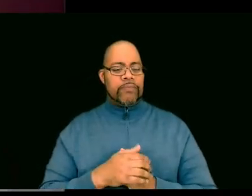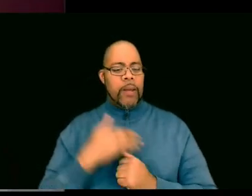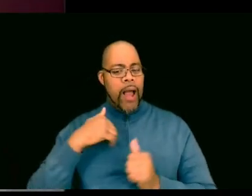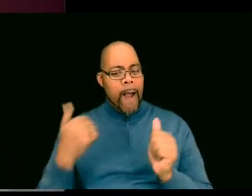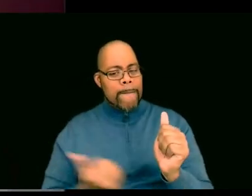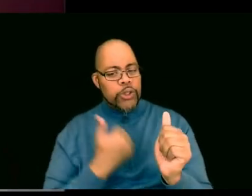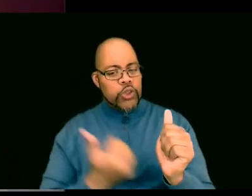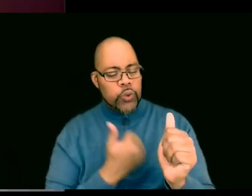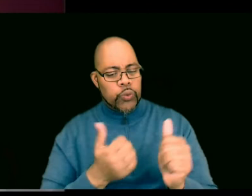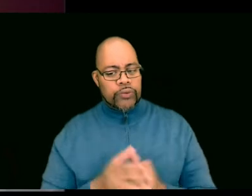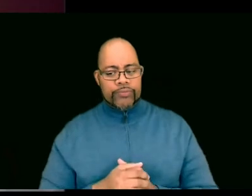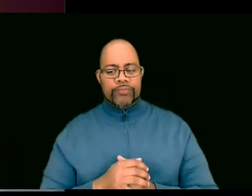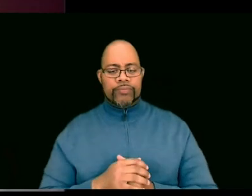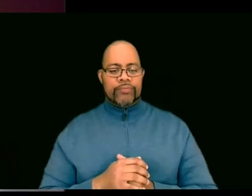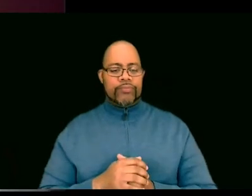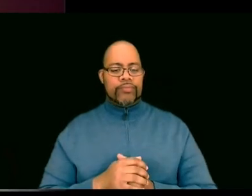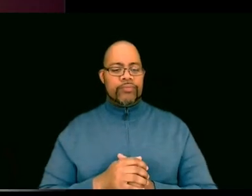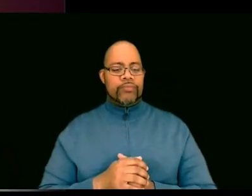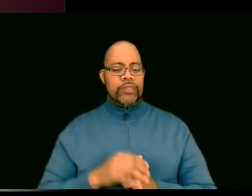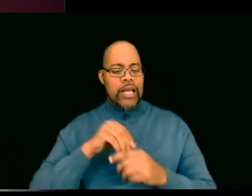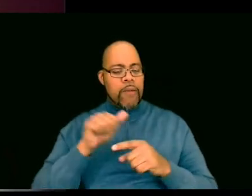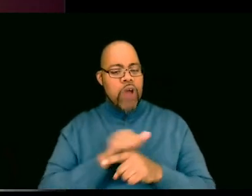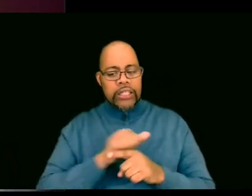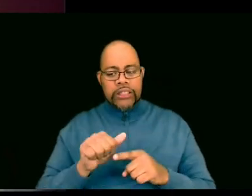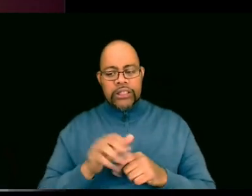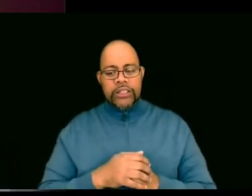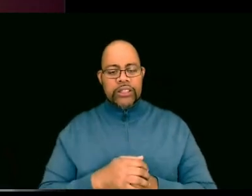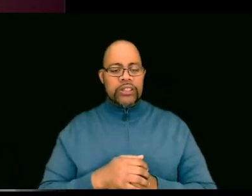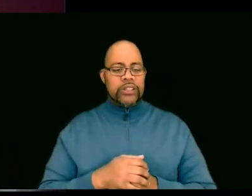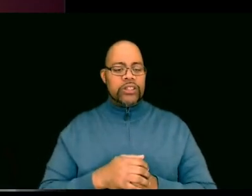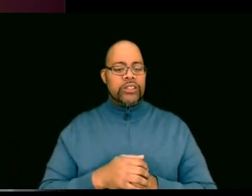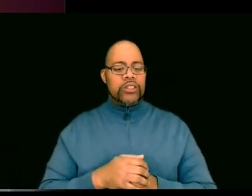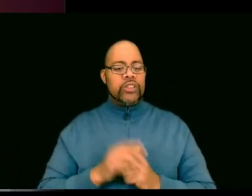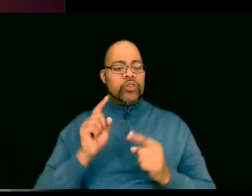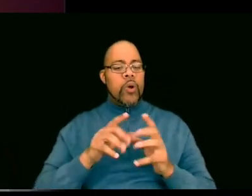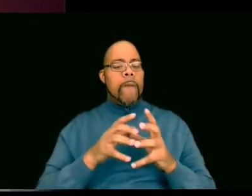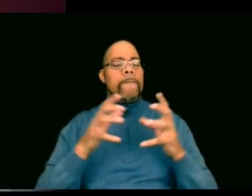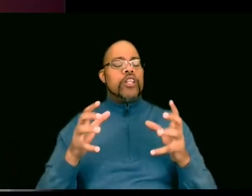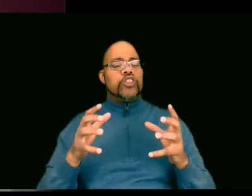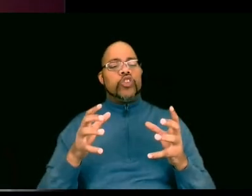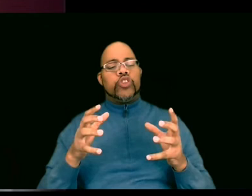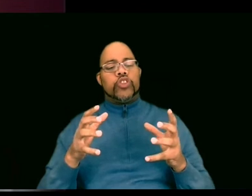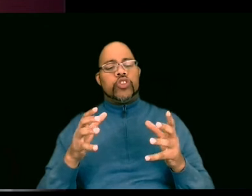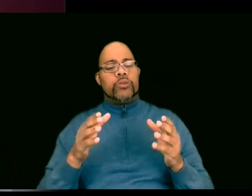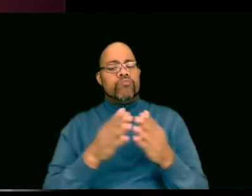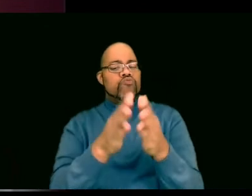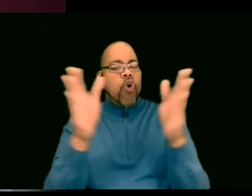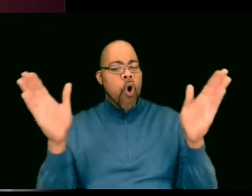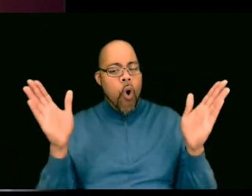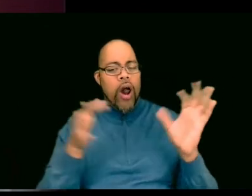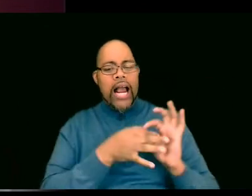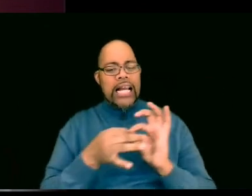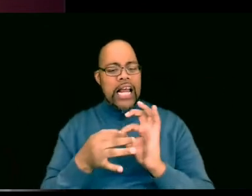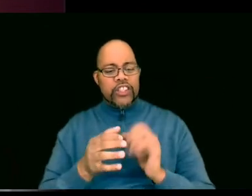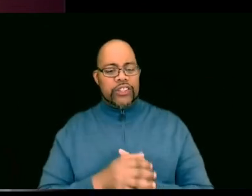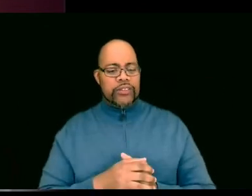my pursuit and practice to a much